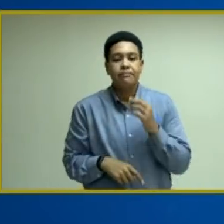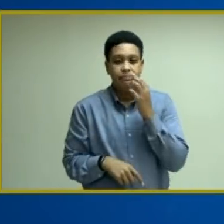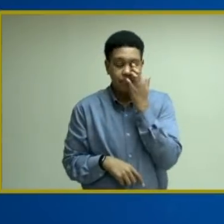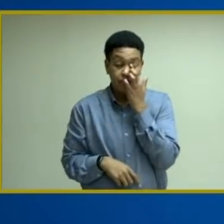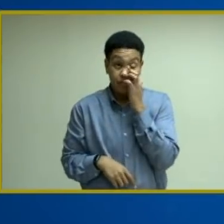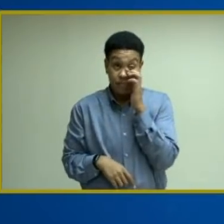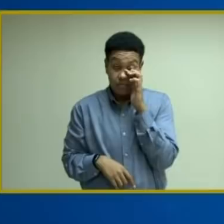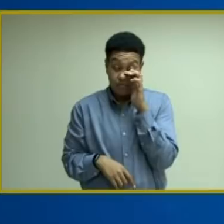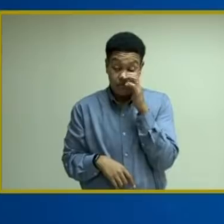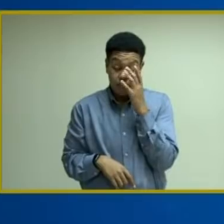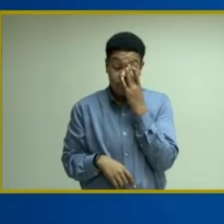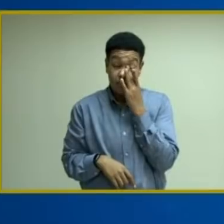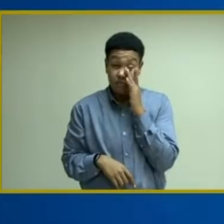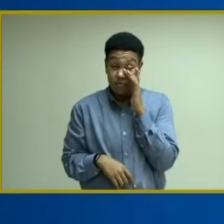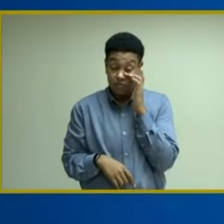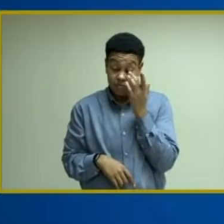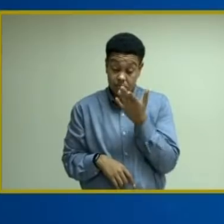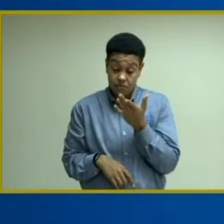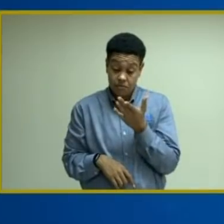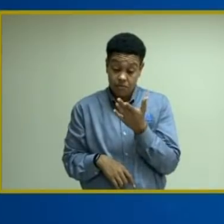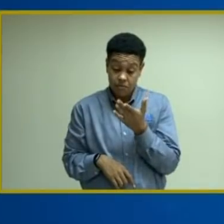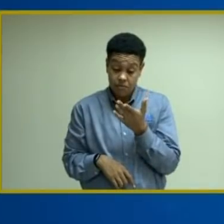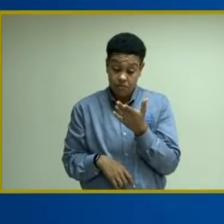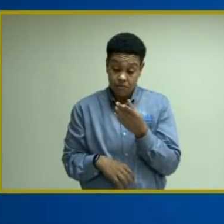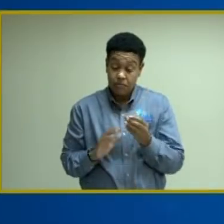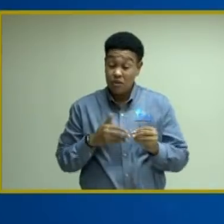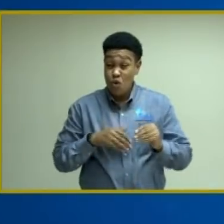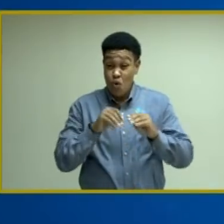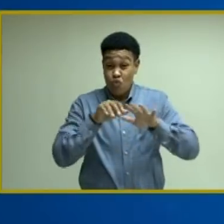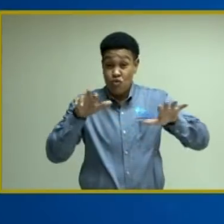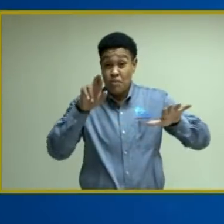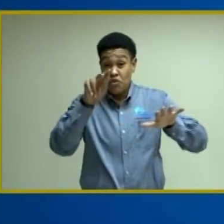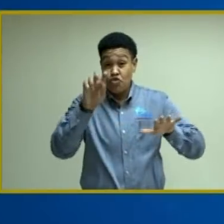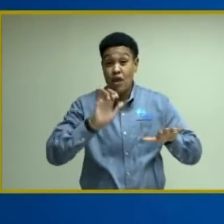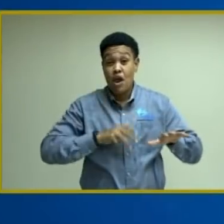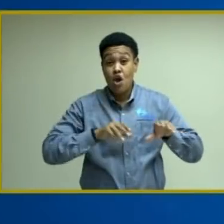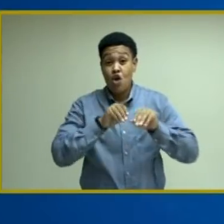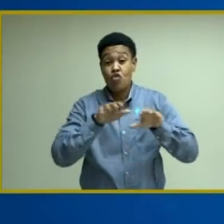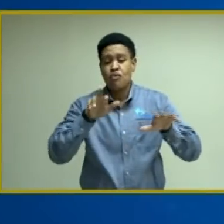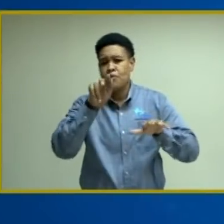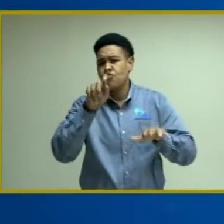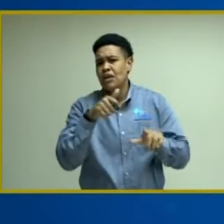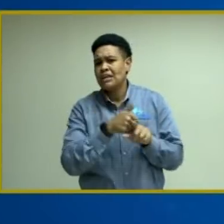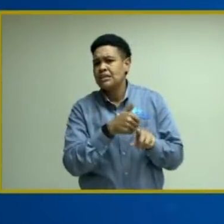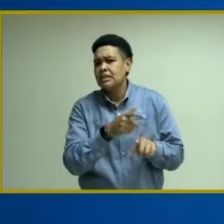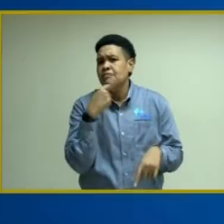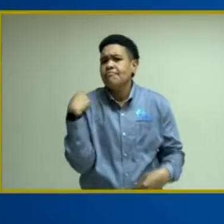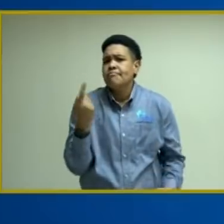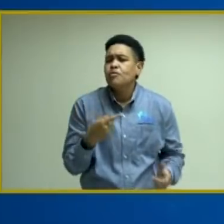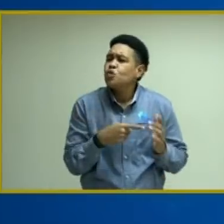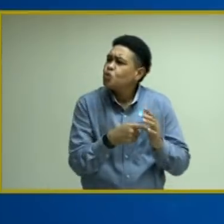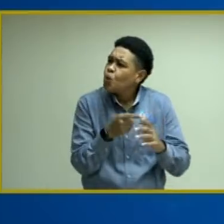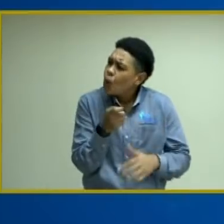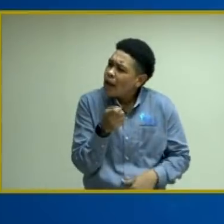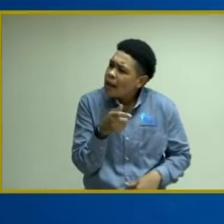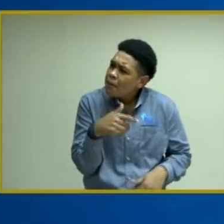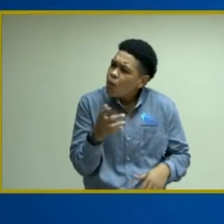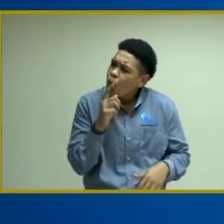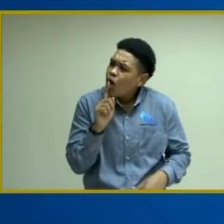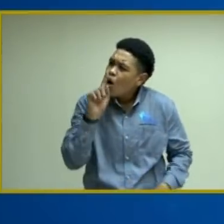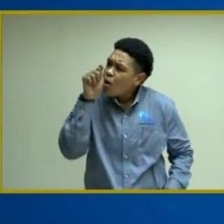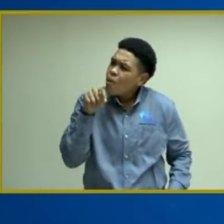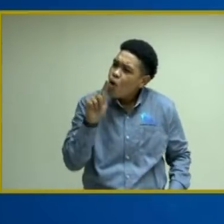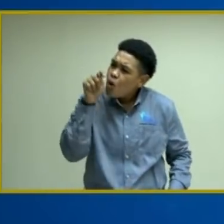In terms of our reproductive rate, we can see that the reproductive rate has been showing a little bit of up and